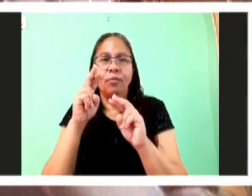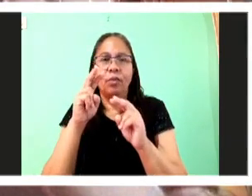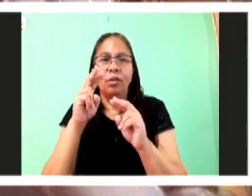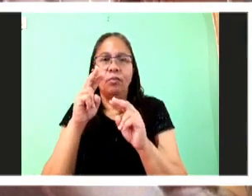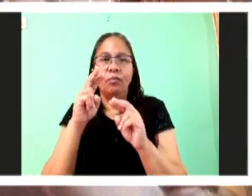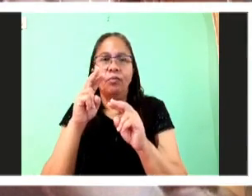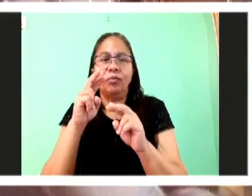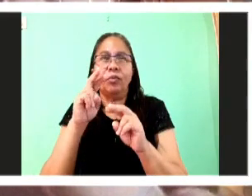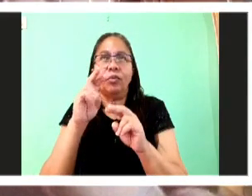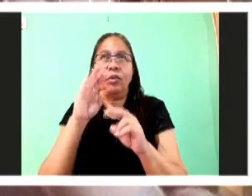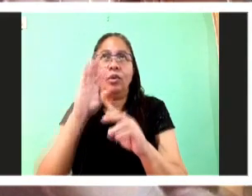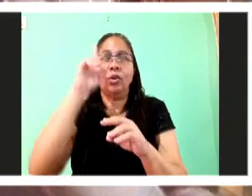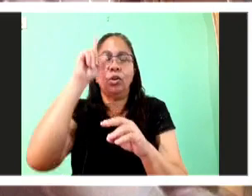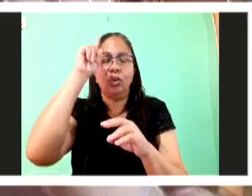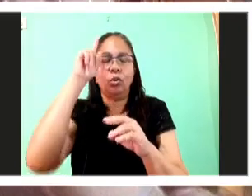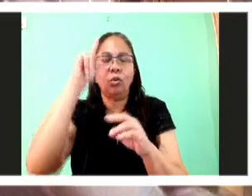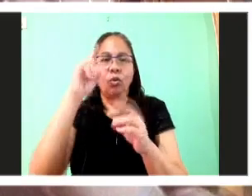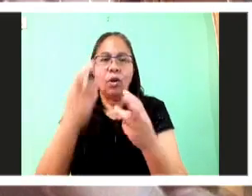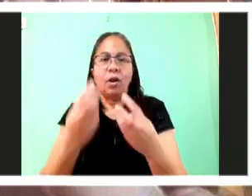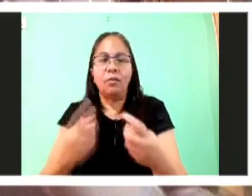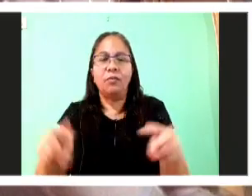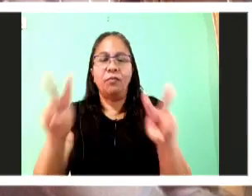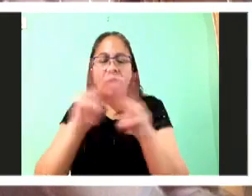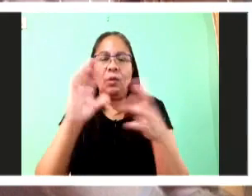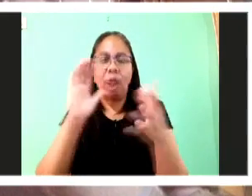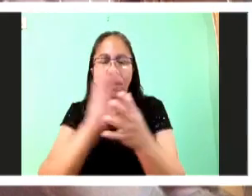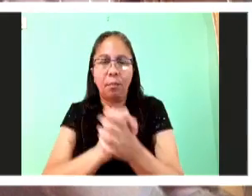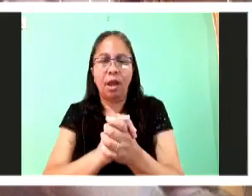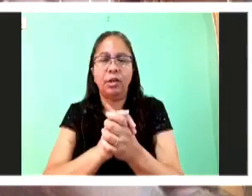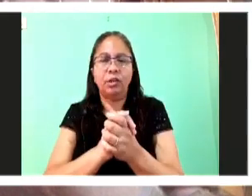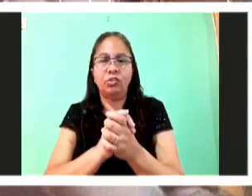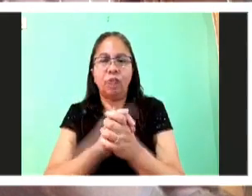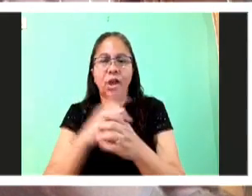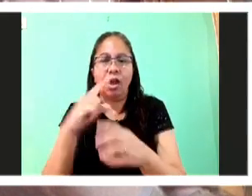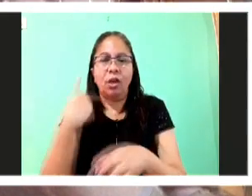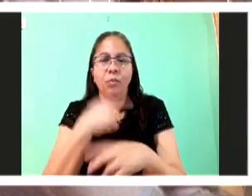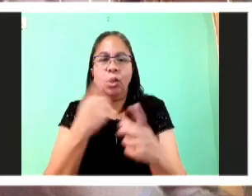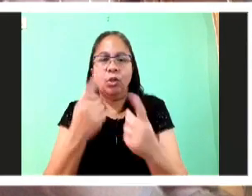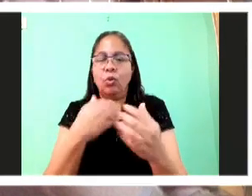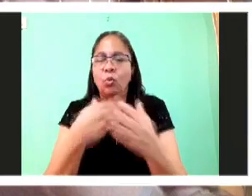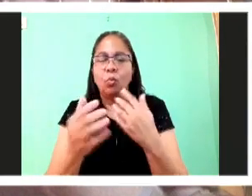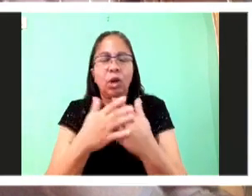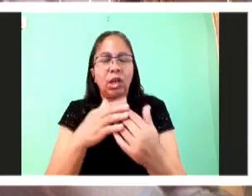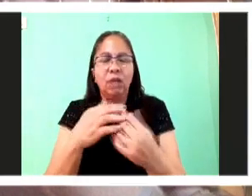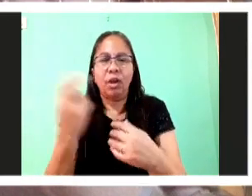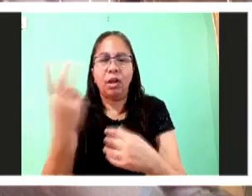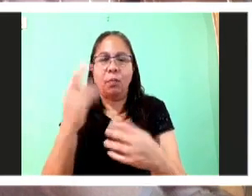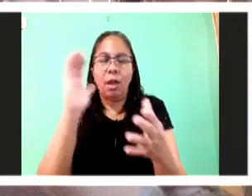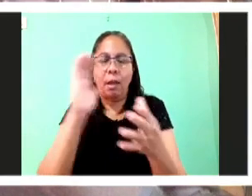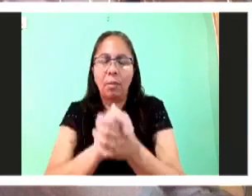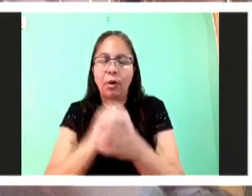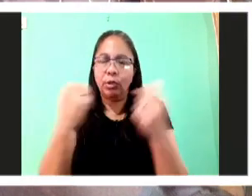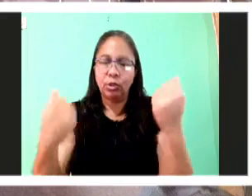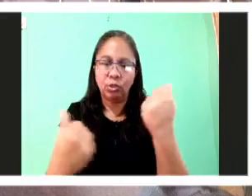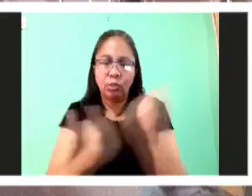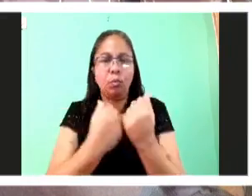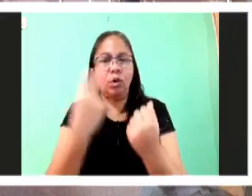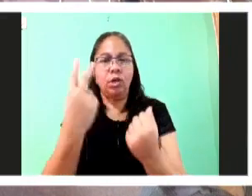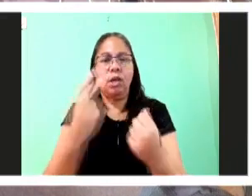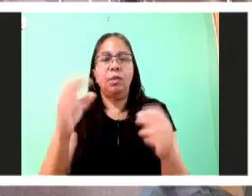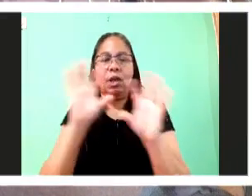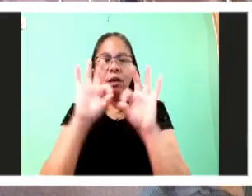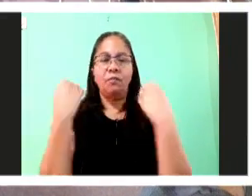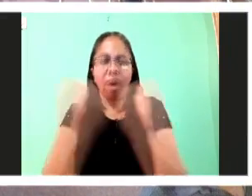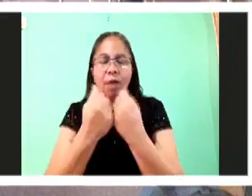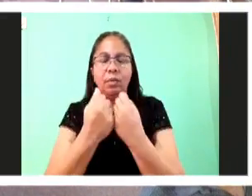marriage. And we may do all in our power, Lord, to support married couples and families and to help each one